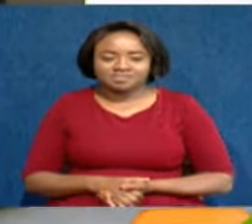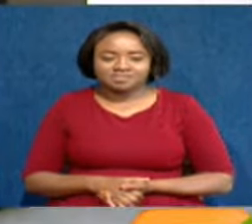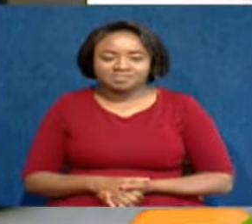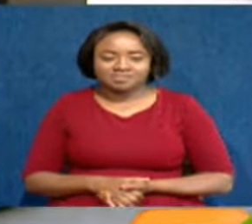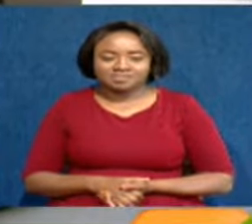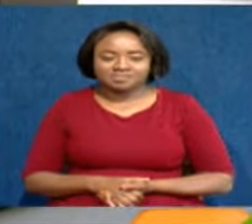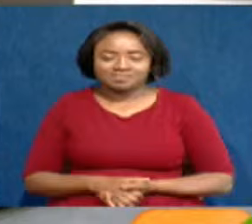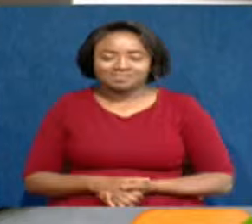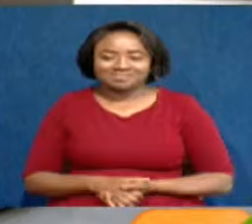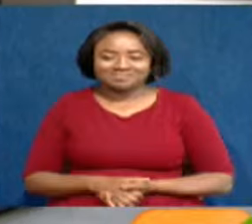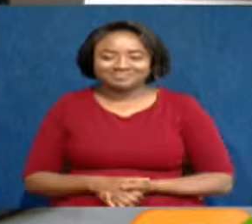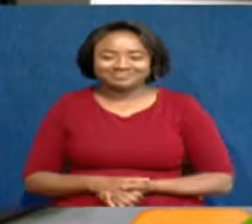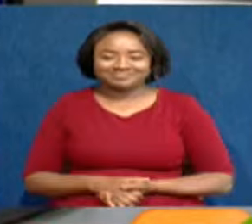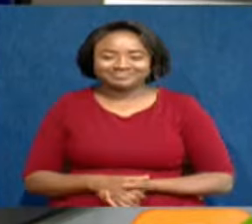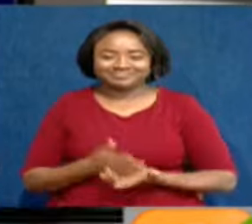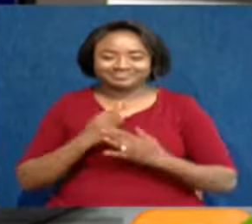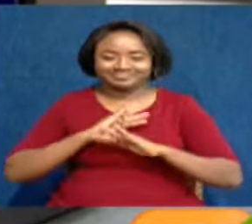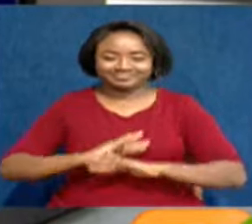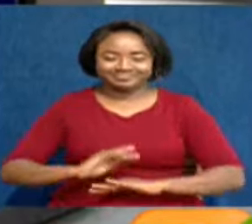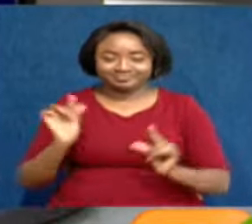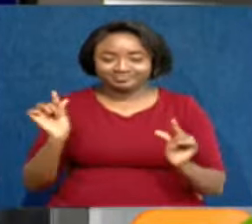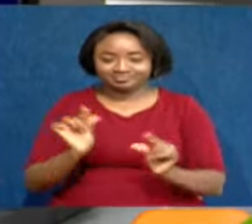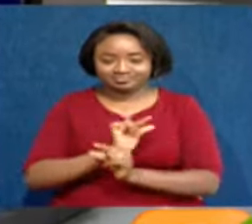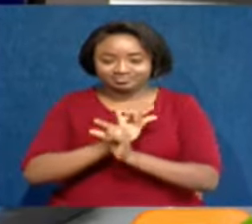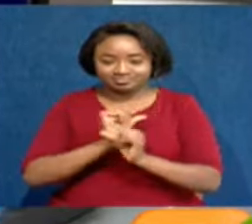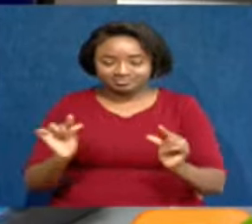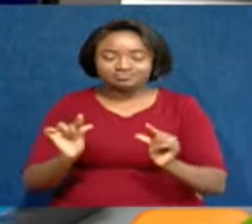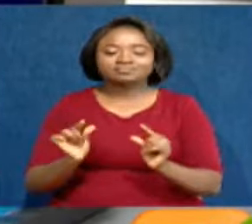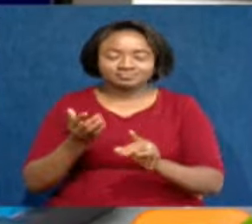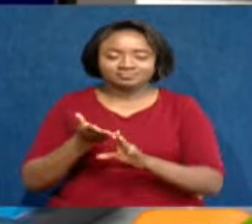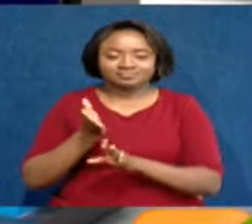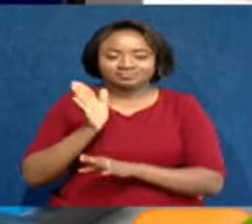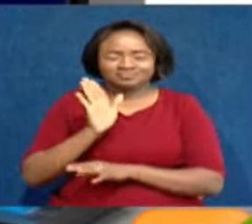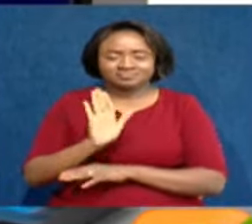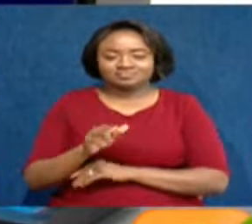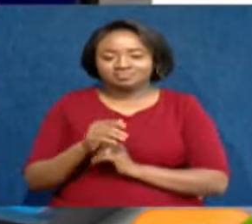We take a break on Citizen Weekend, but as promised,